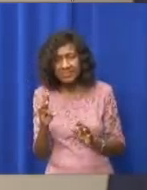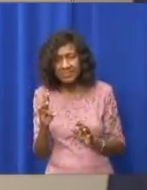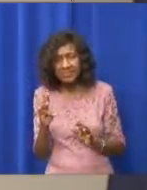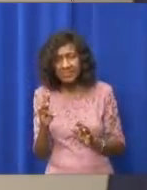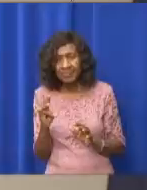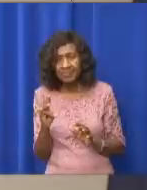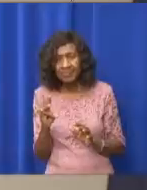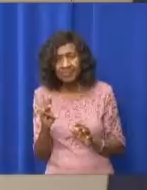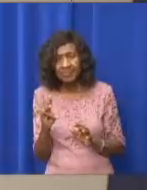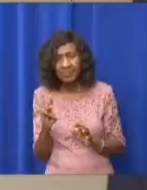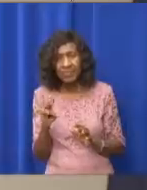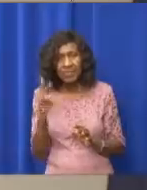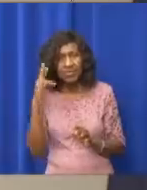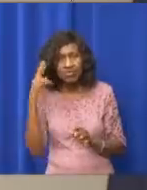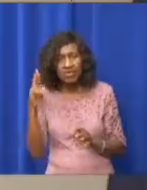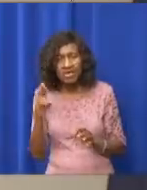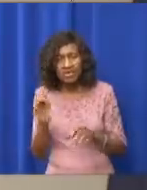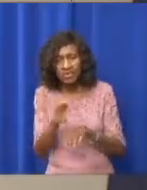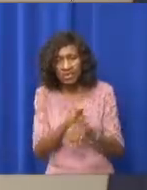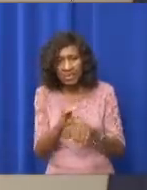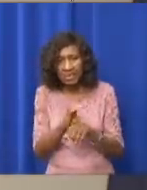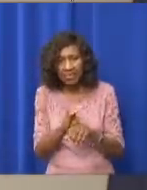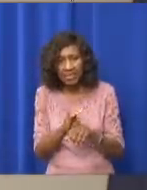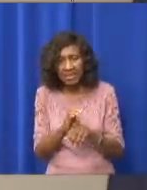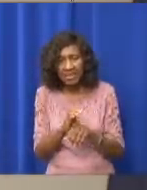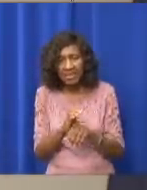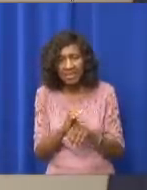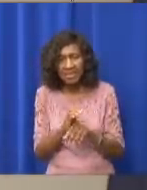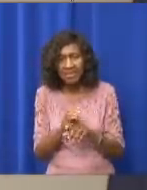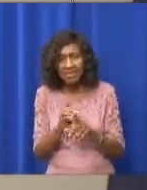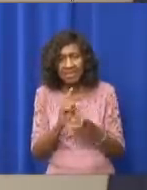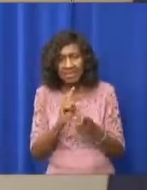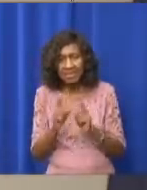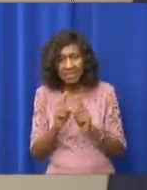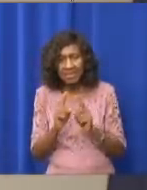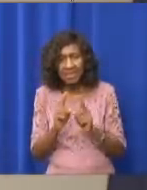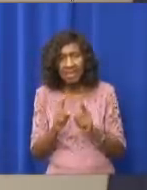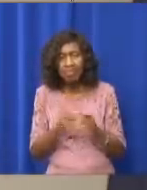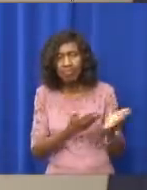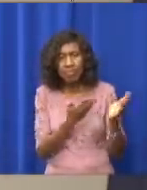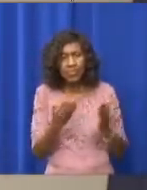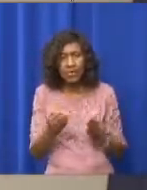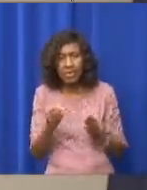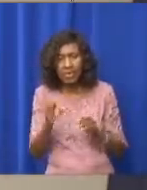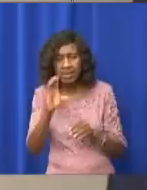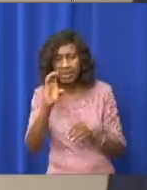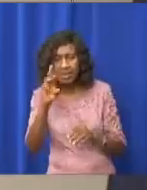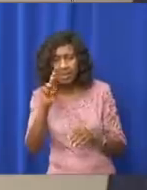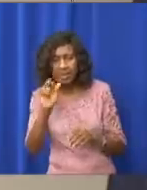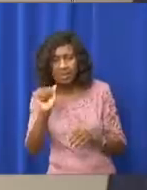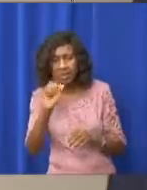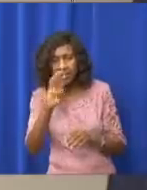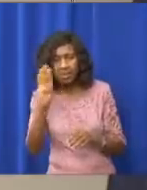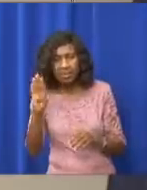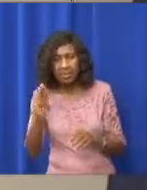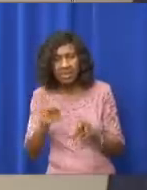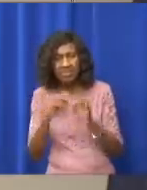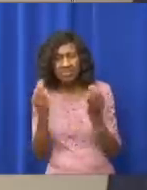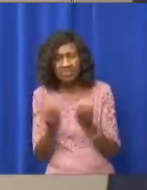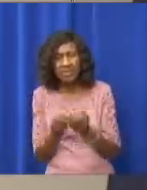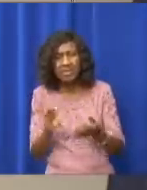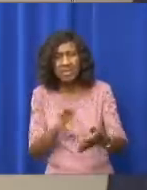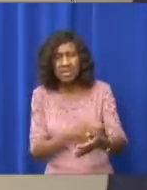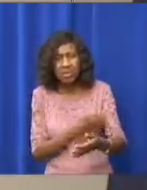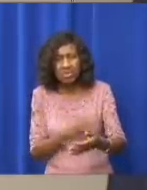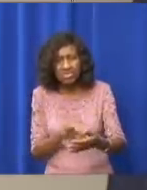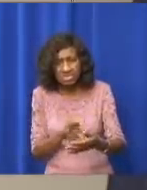are pleased to bring you a broadcast of the Crab Family Concert held at the Lions Center 2018.